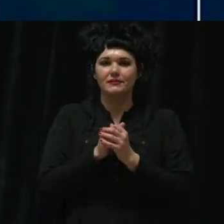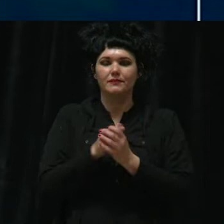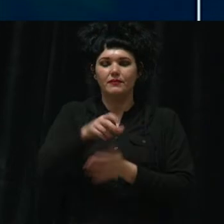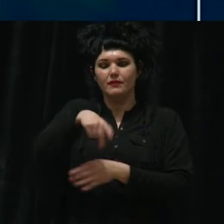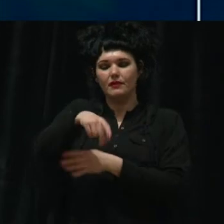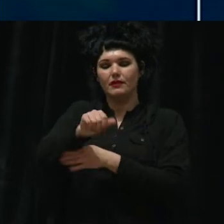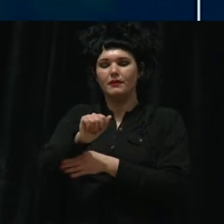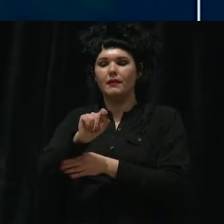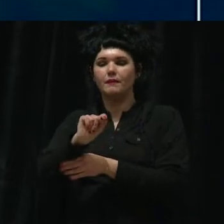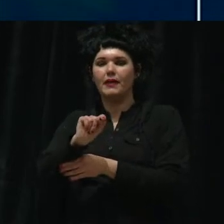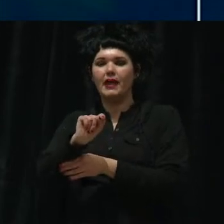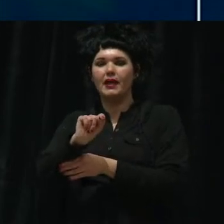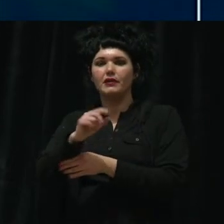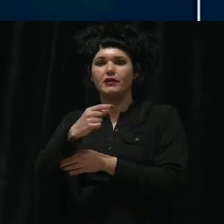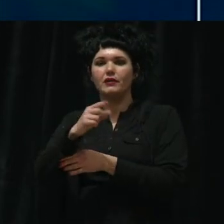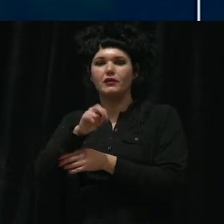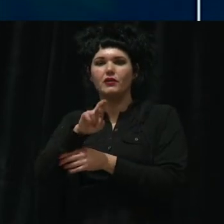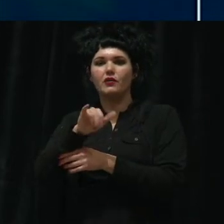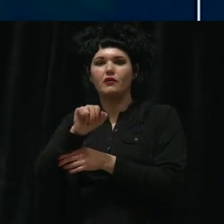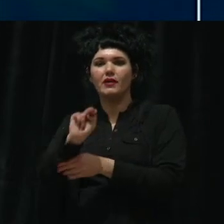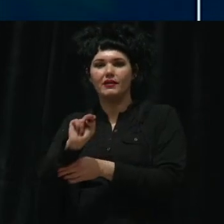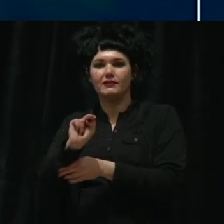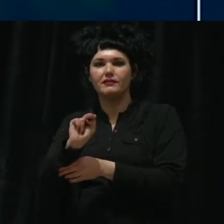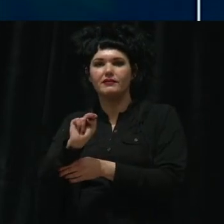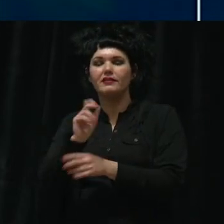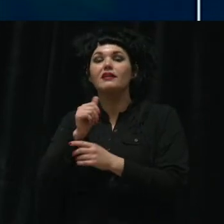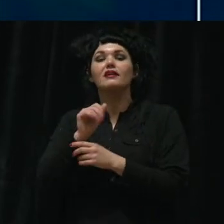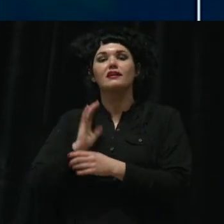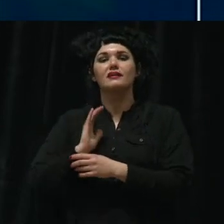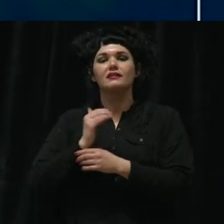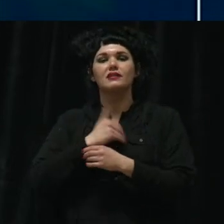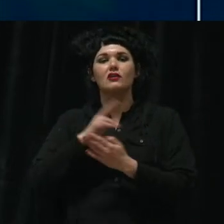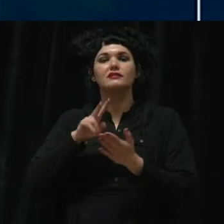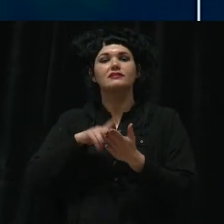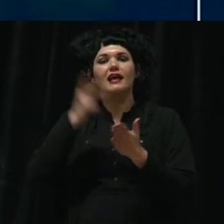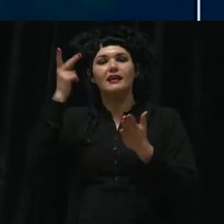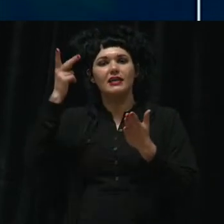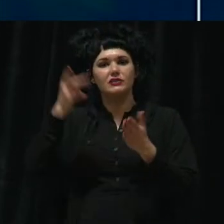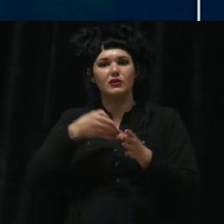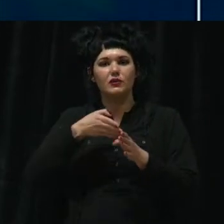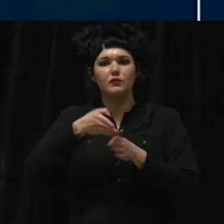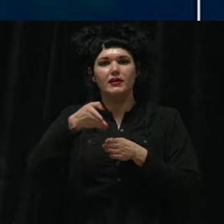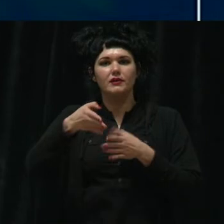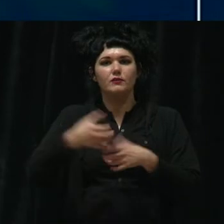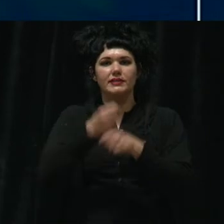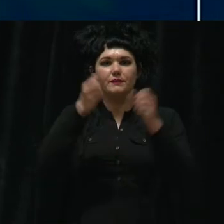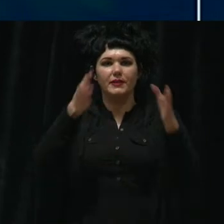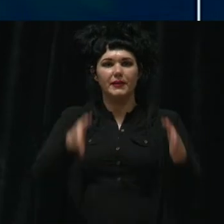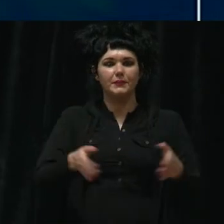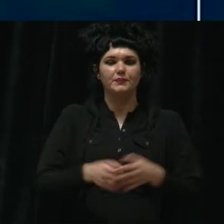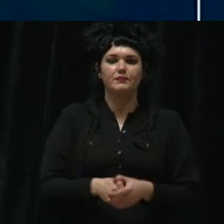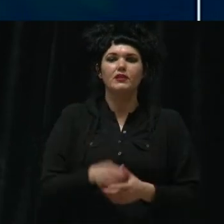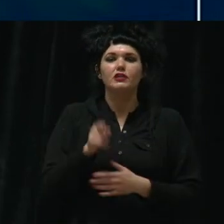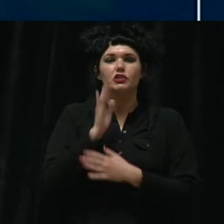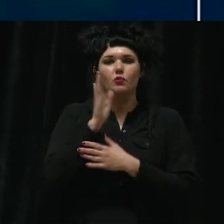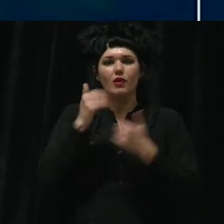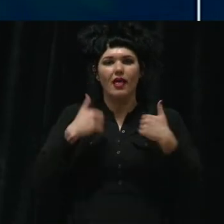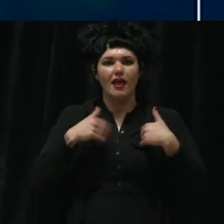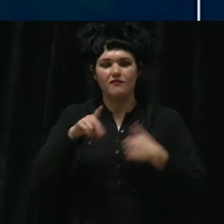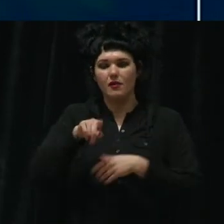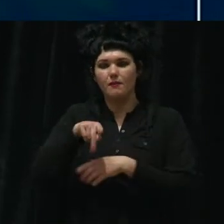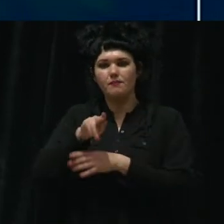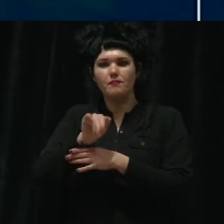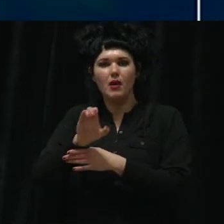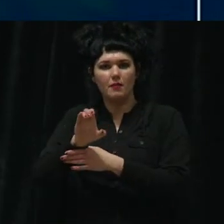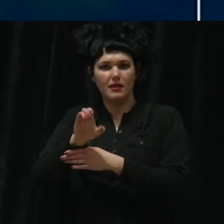Pat Gurin is our second career recipient. She will have a public lecture called